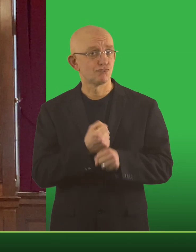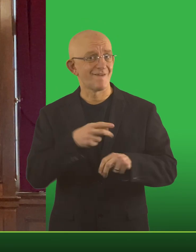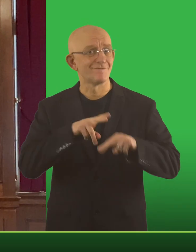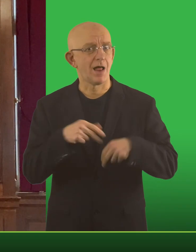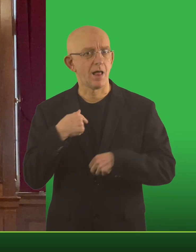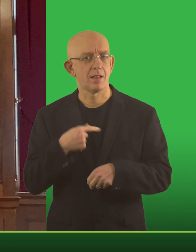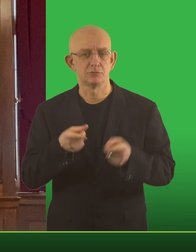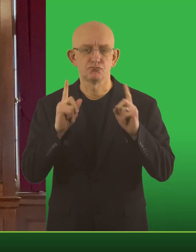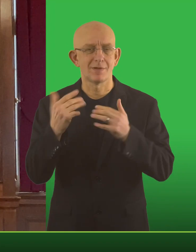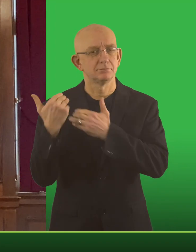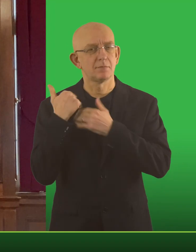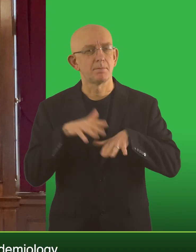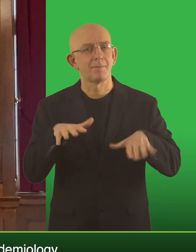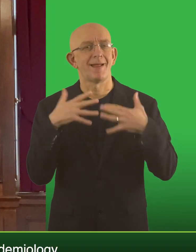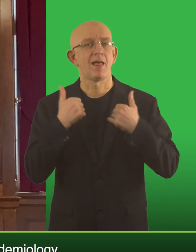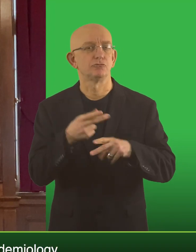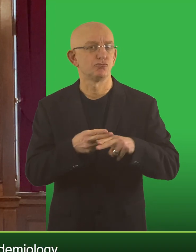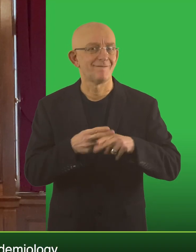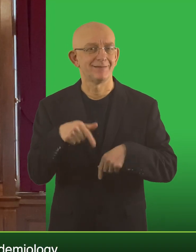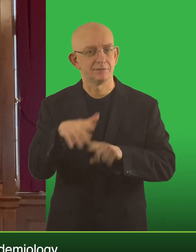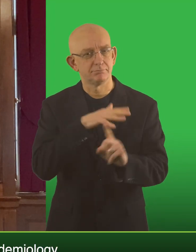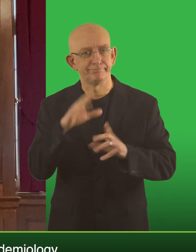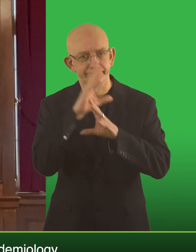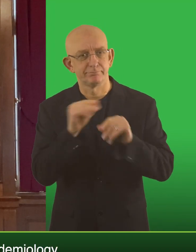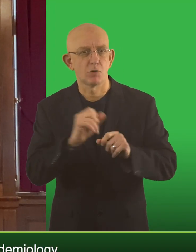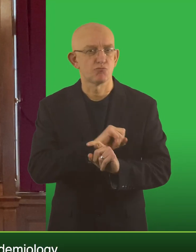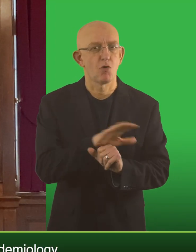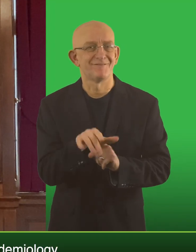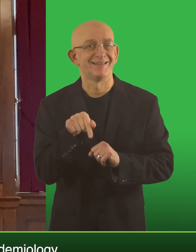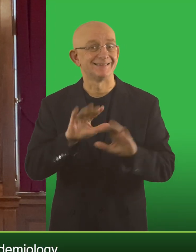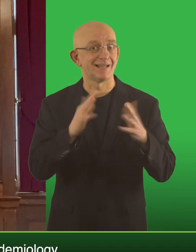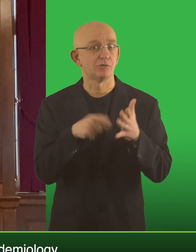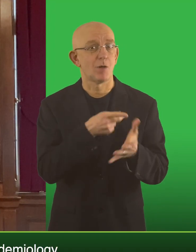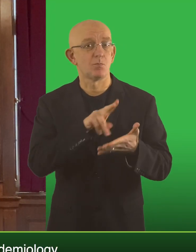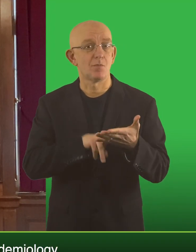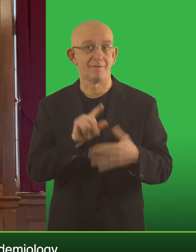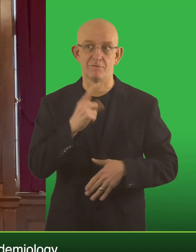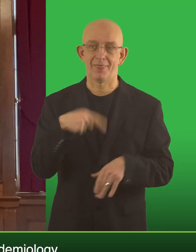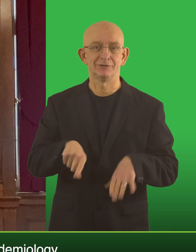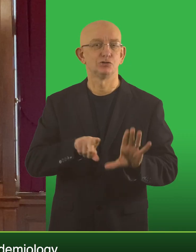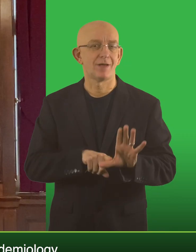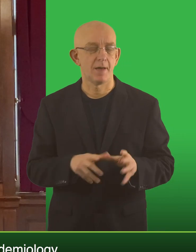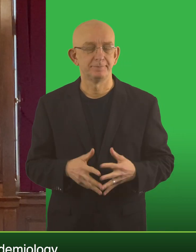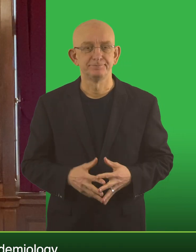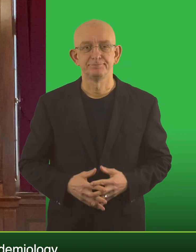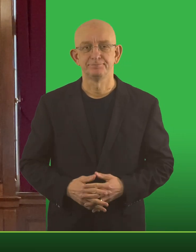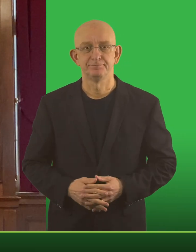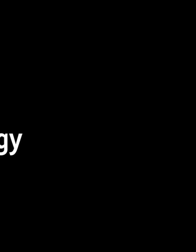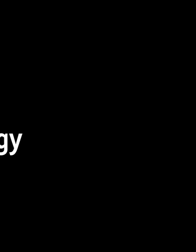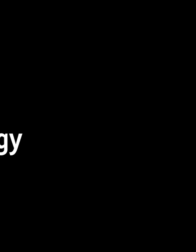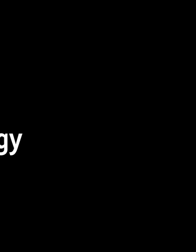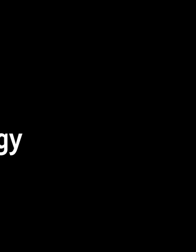Hi, I'm Greg Fell, Director of Public Health at Sheffield. This is a situation report and epidemiology of the 10th of January 2022, first of this